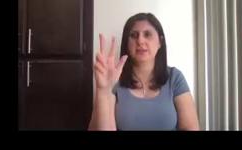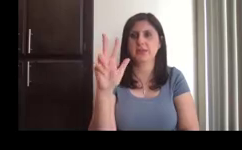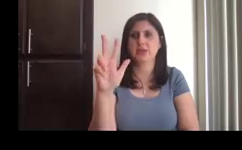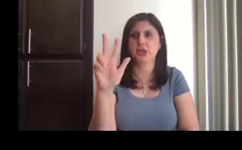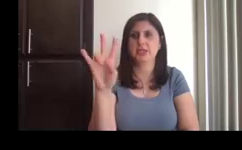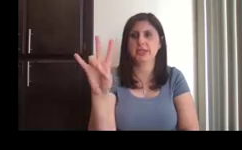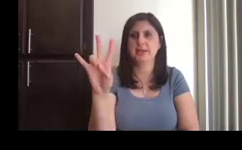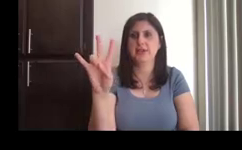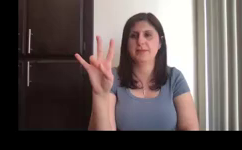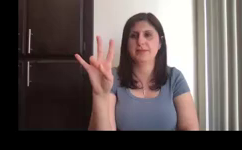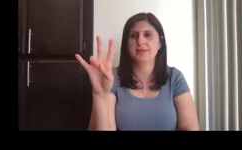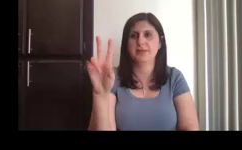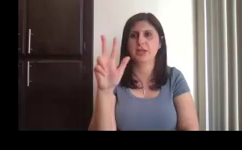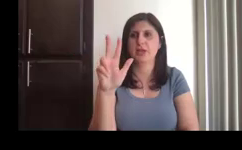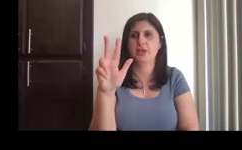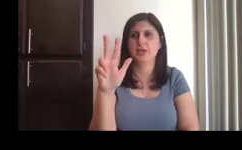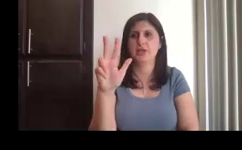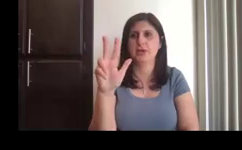36, 37,